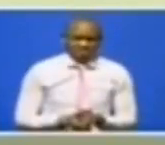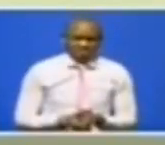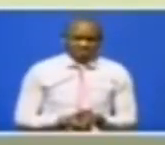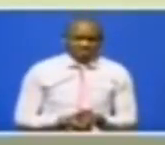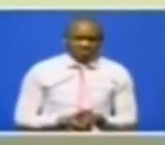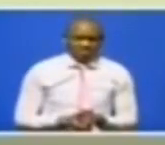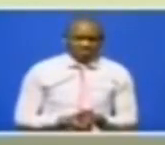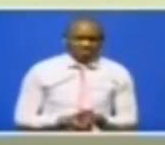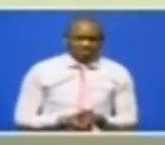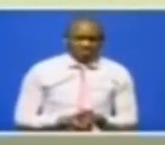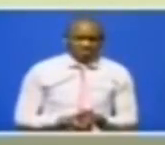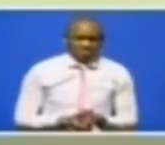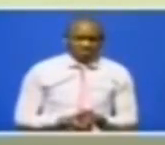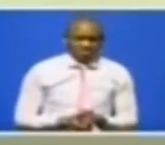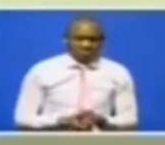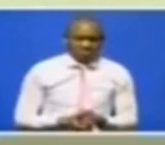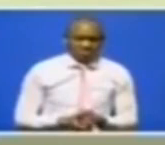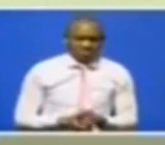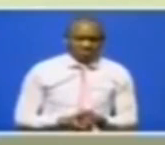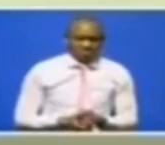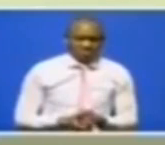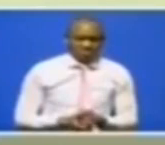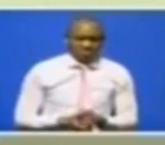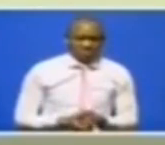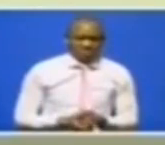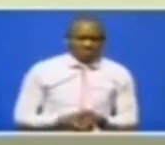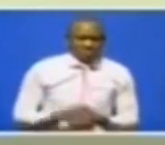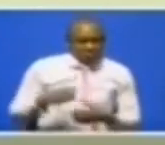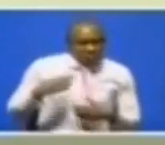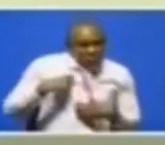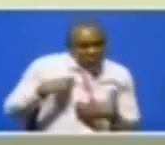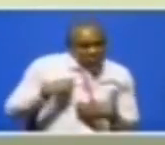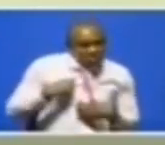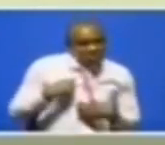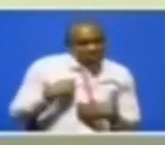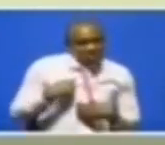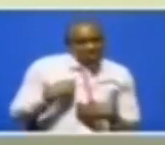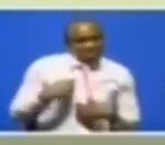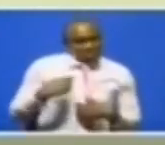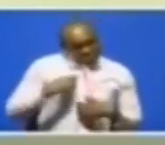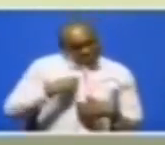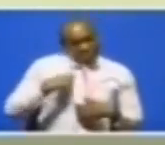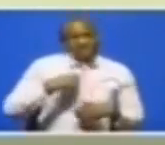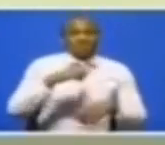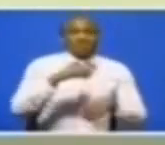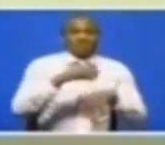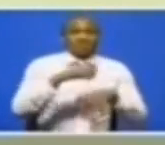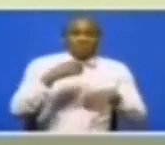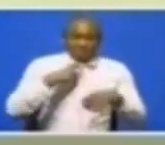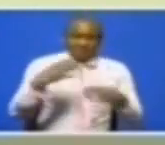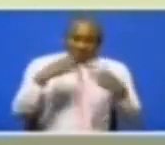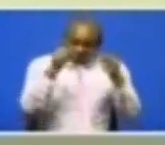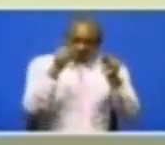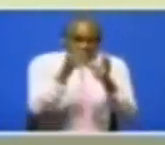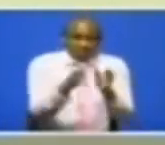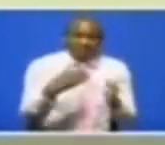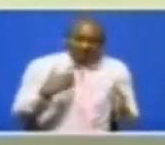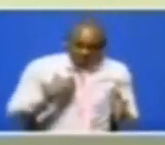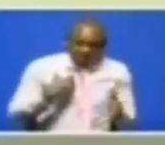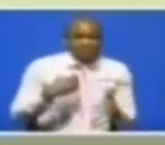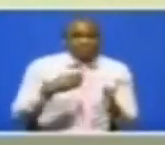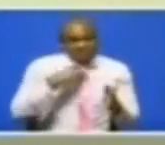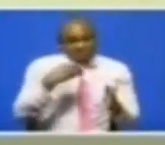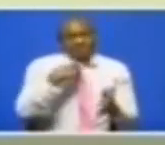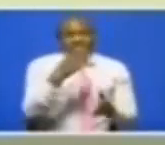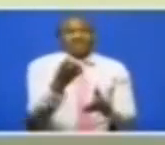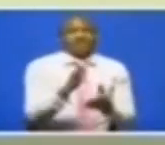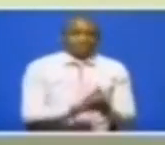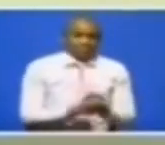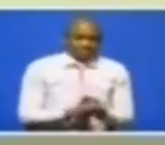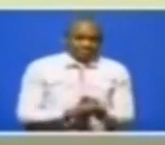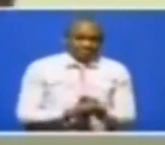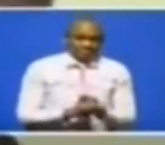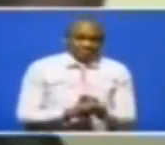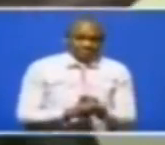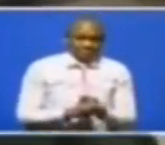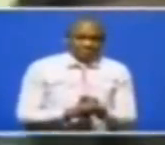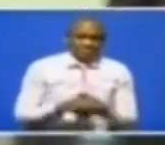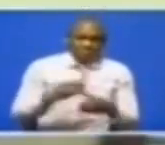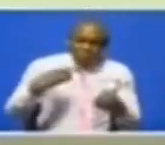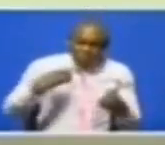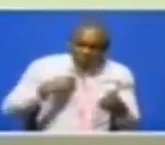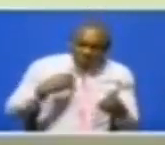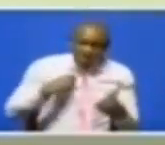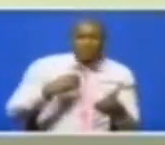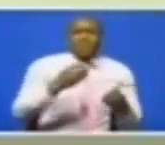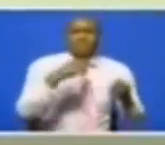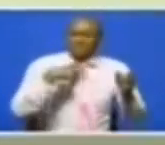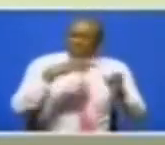and the presidential candidate for NASA, Honorable Raila, he stood, Mr. Chairman, and he